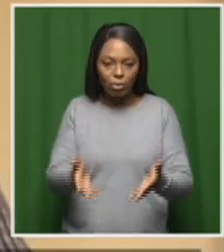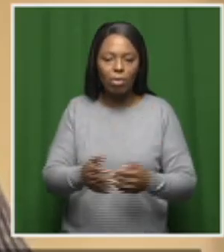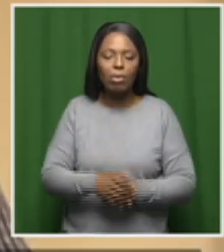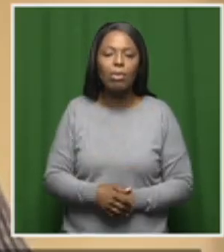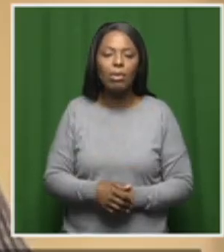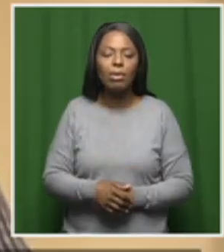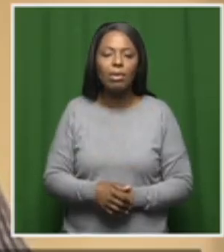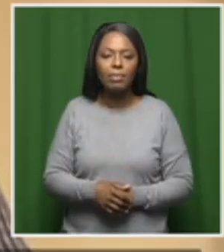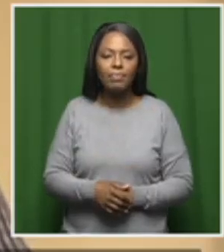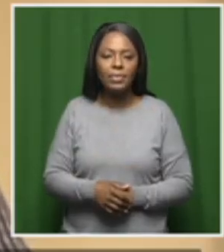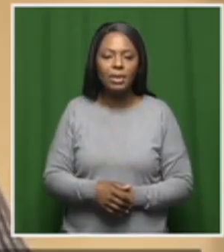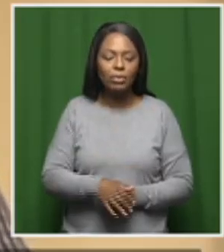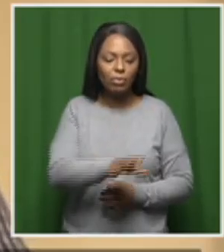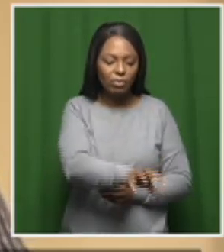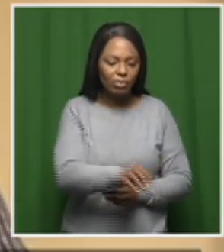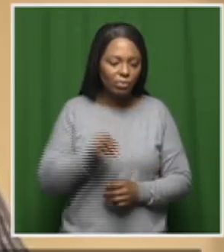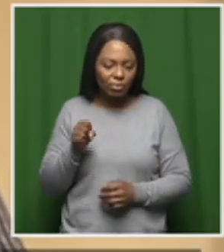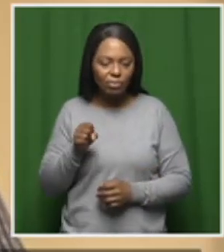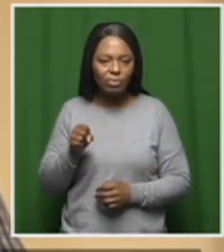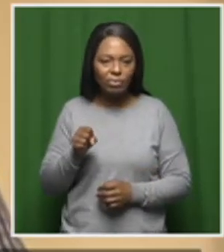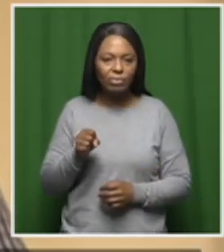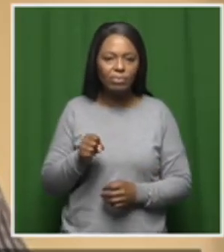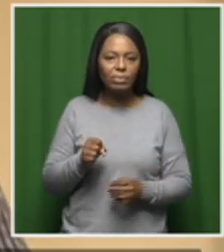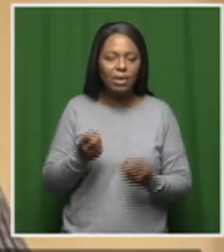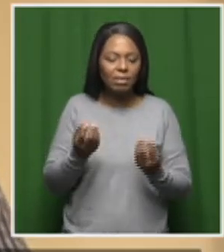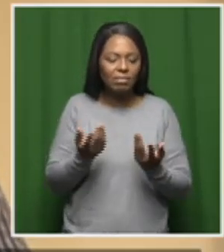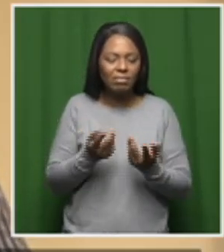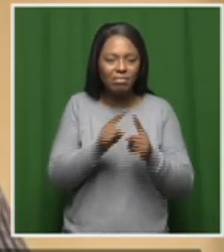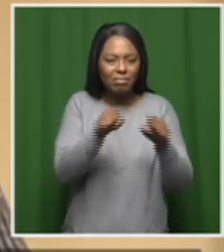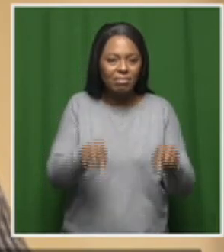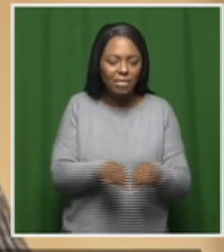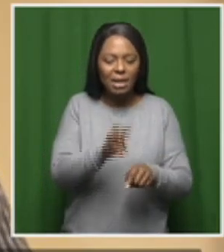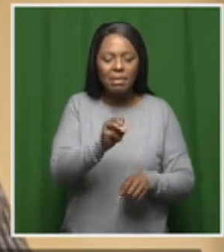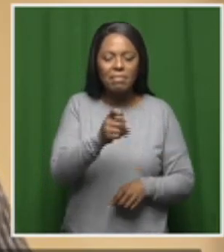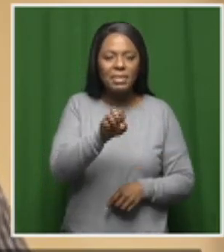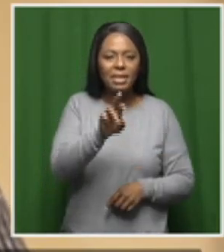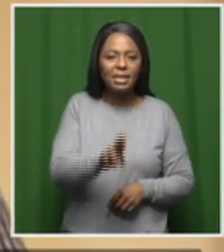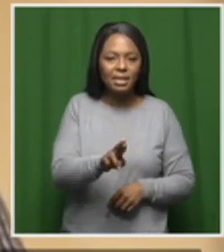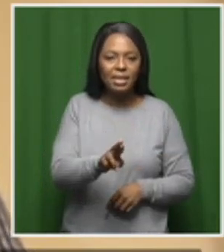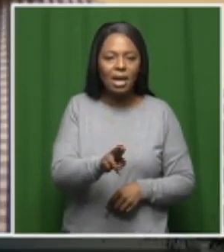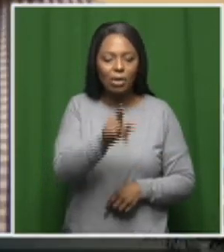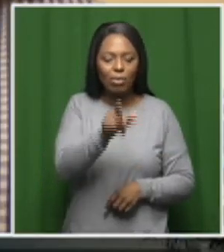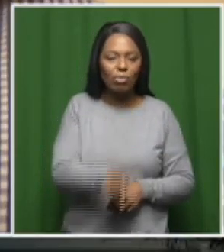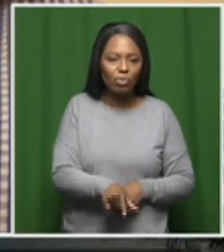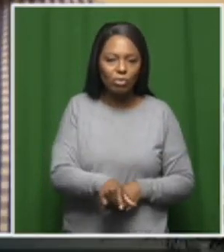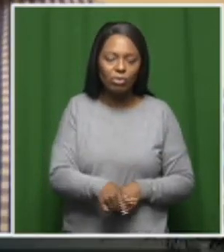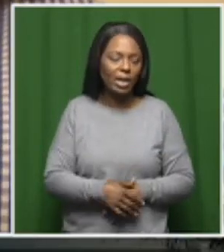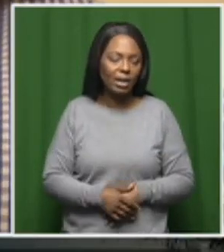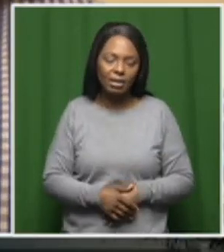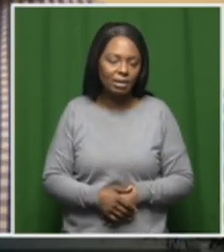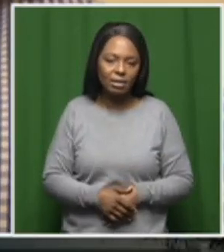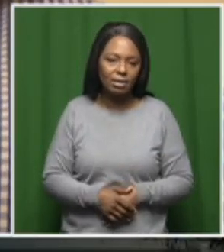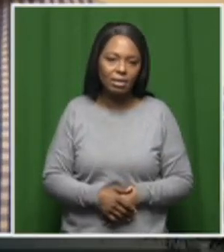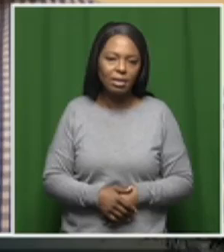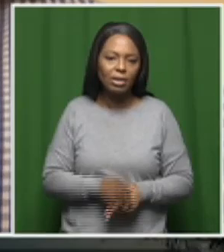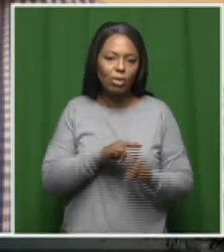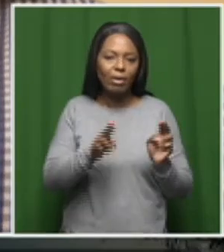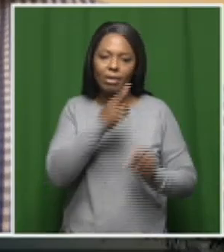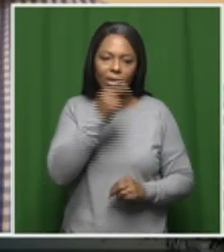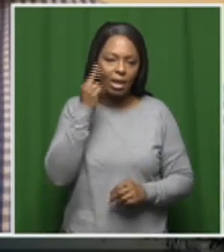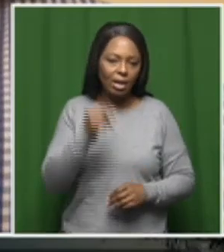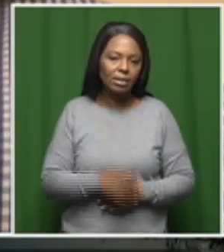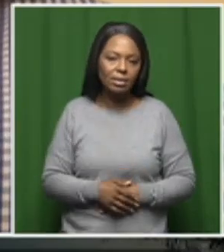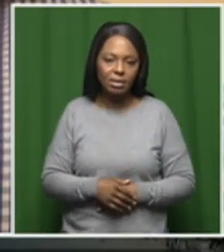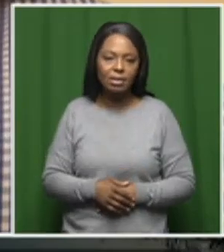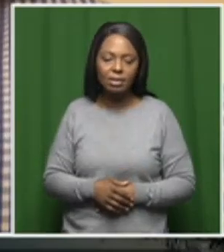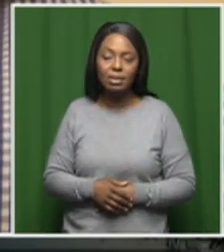of the infrastructure is the last resort Yeah, for any municipality. and a costly, I mean, it's even costly to you as well to go to